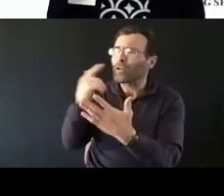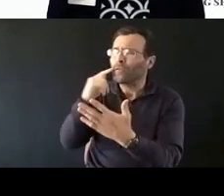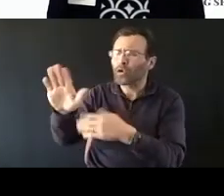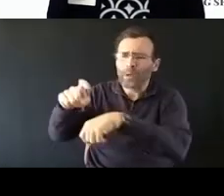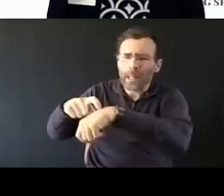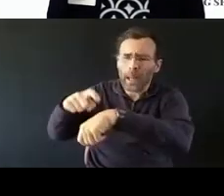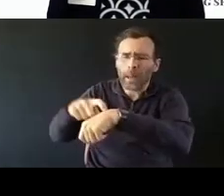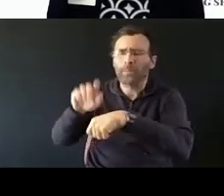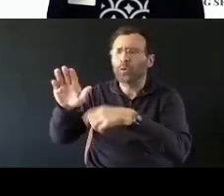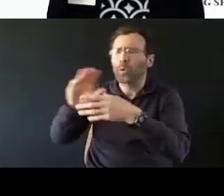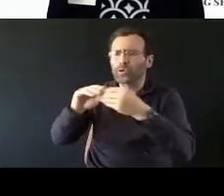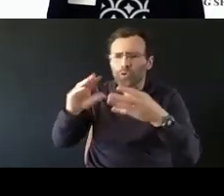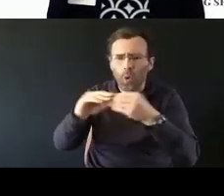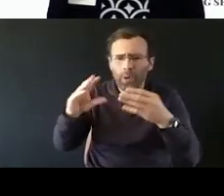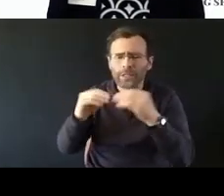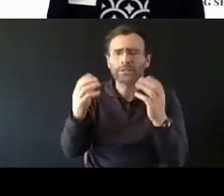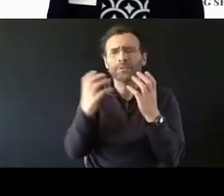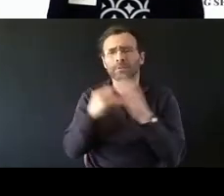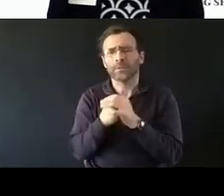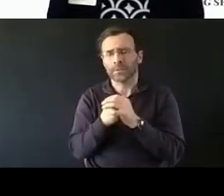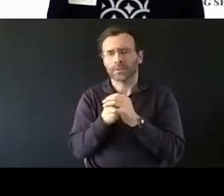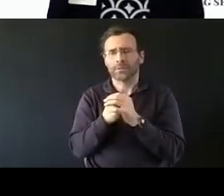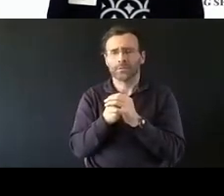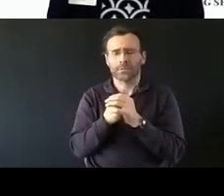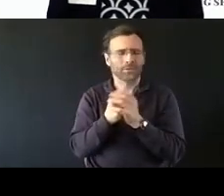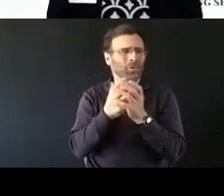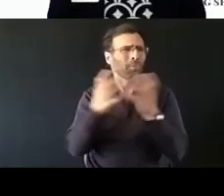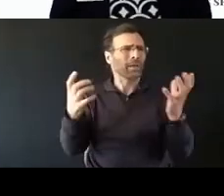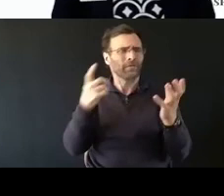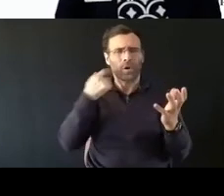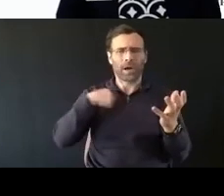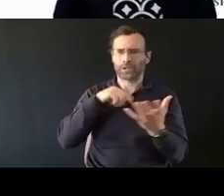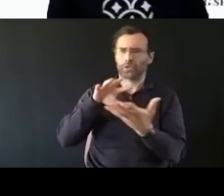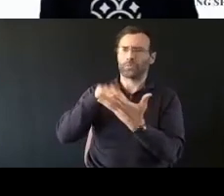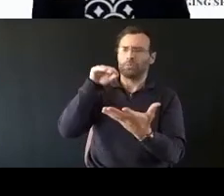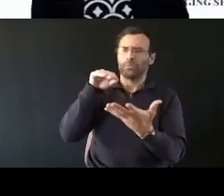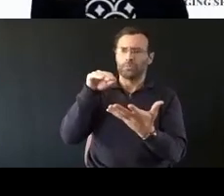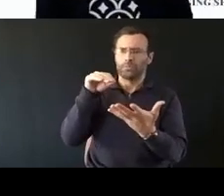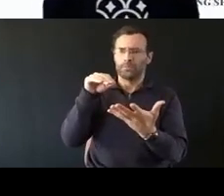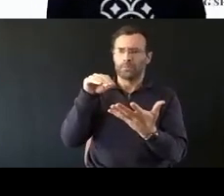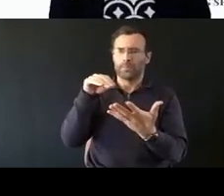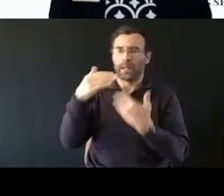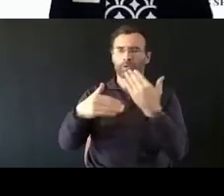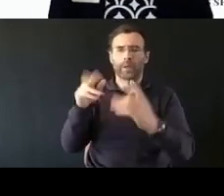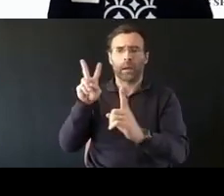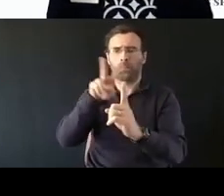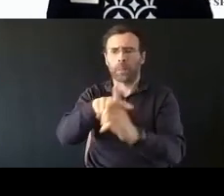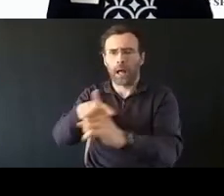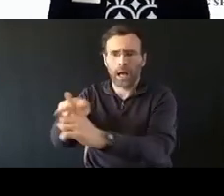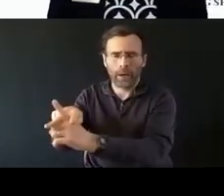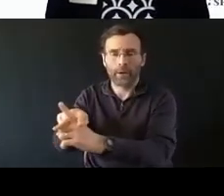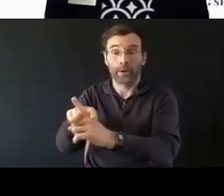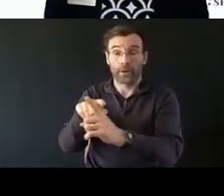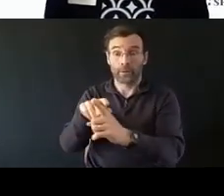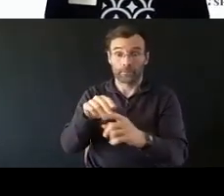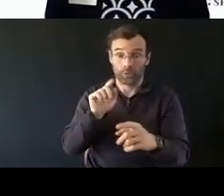your story. There's much for us to take and to learn as we apply our